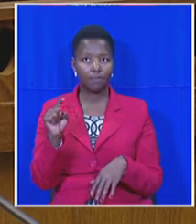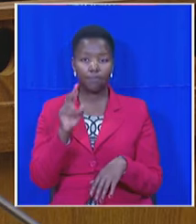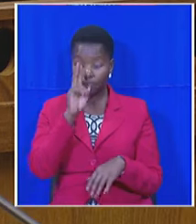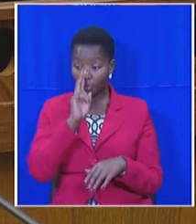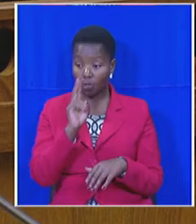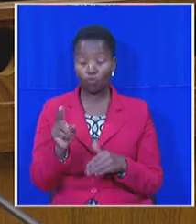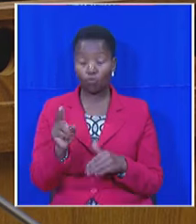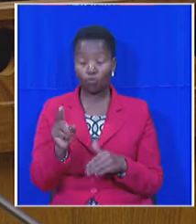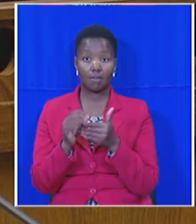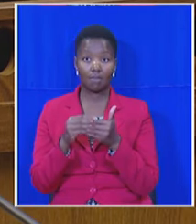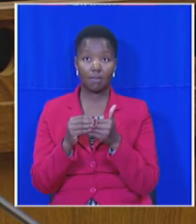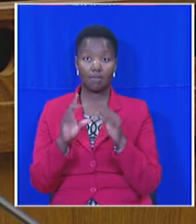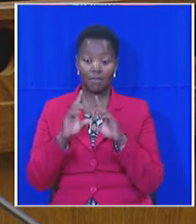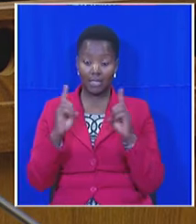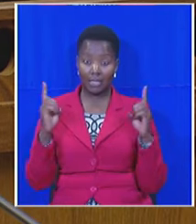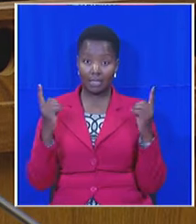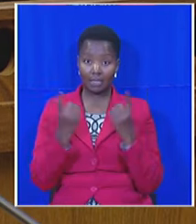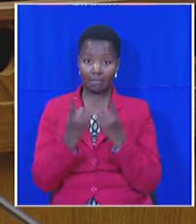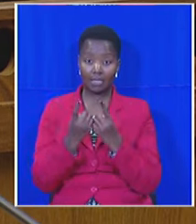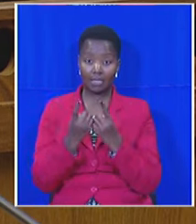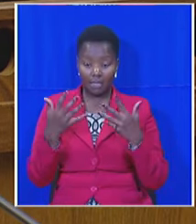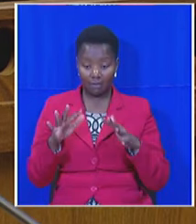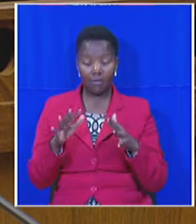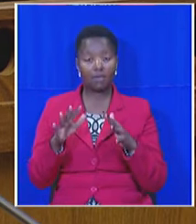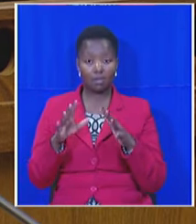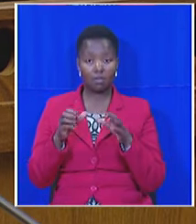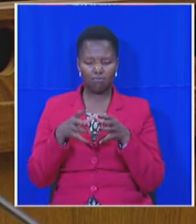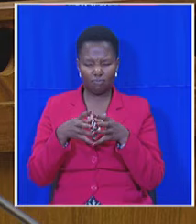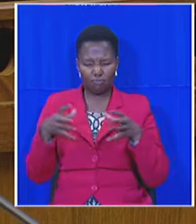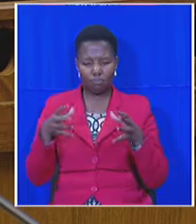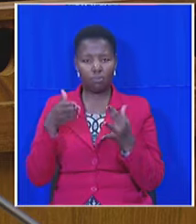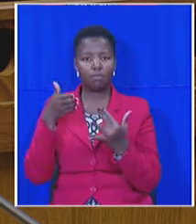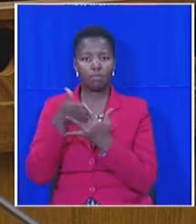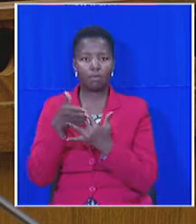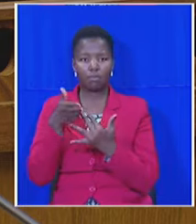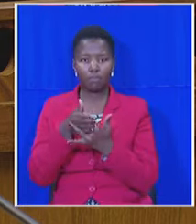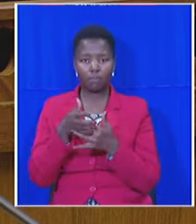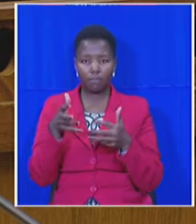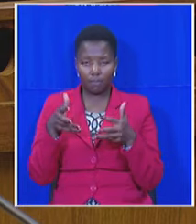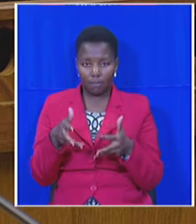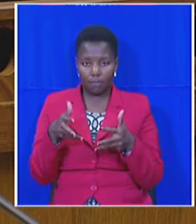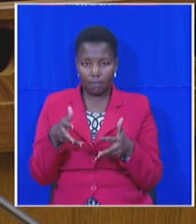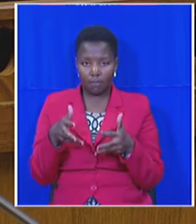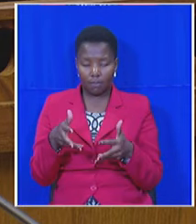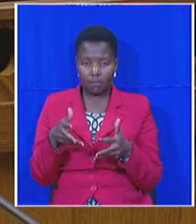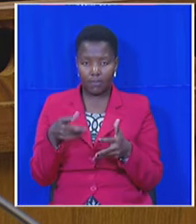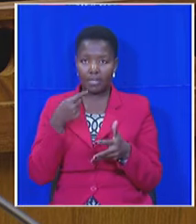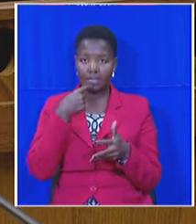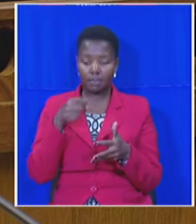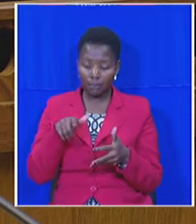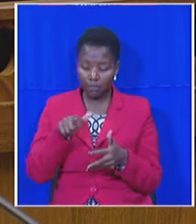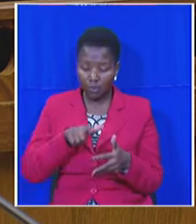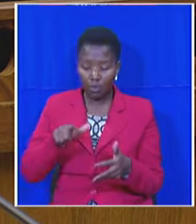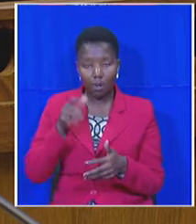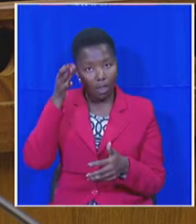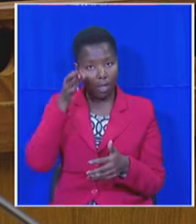increased access to civics documents. It supports the IEC in its quest to hold local government elections